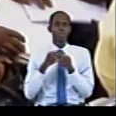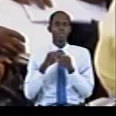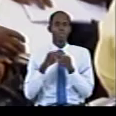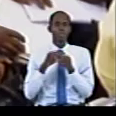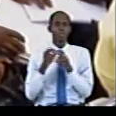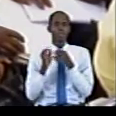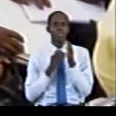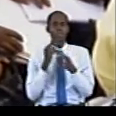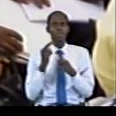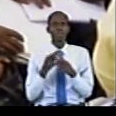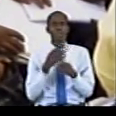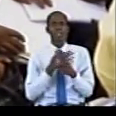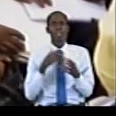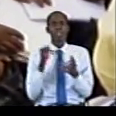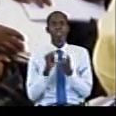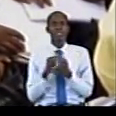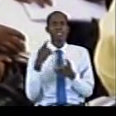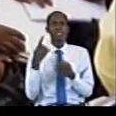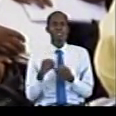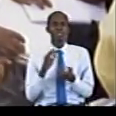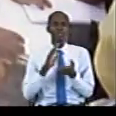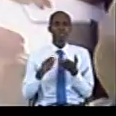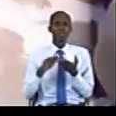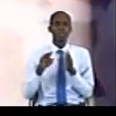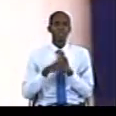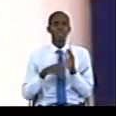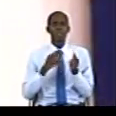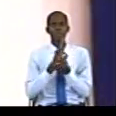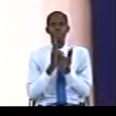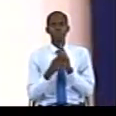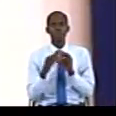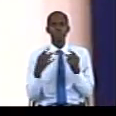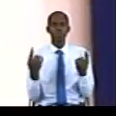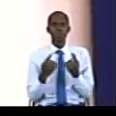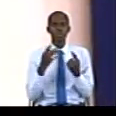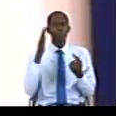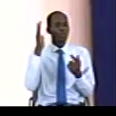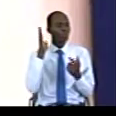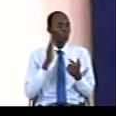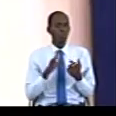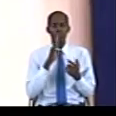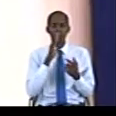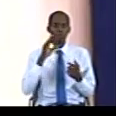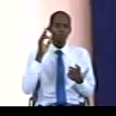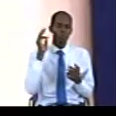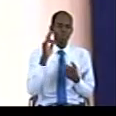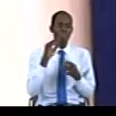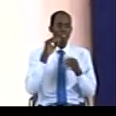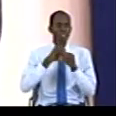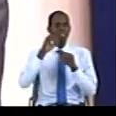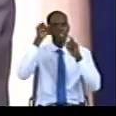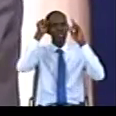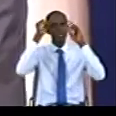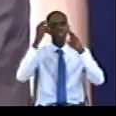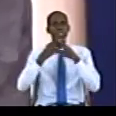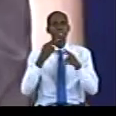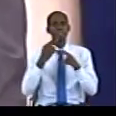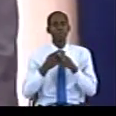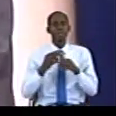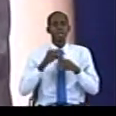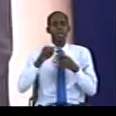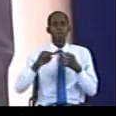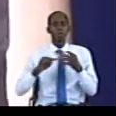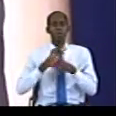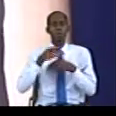things should be preached in his name among how many people? All nations, beginning